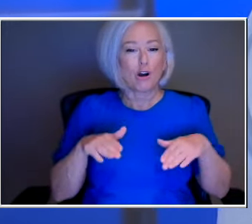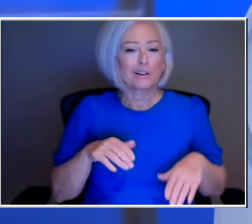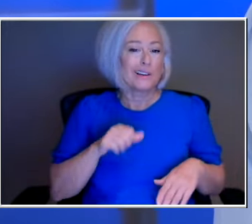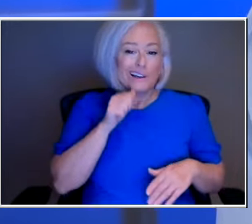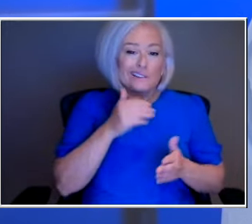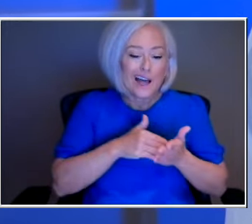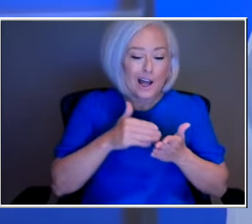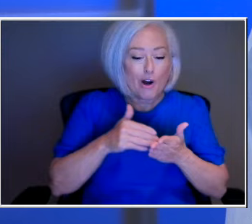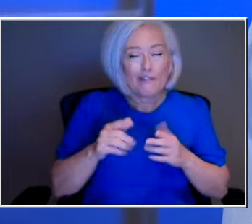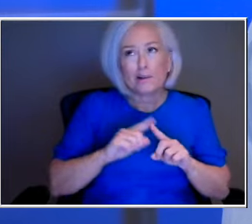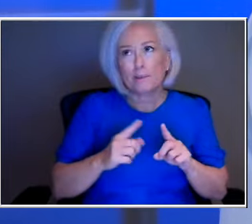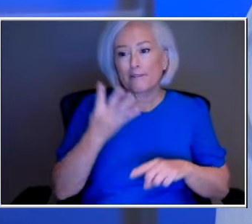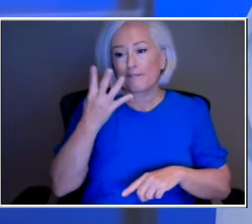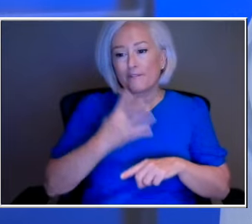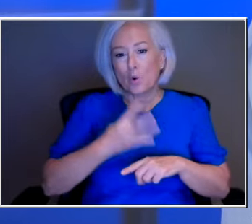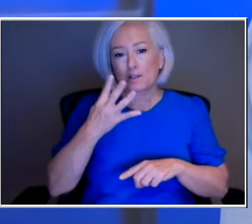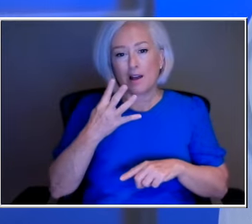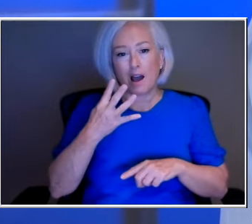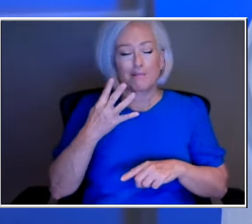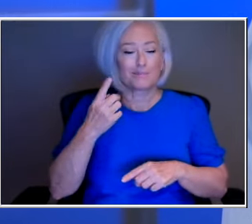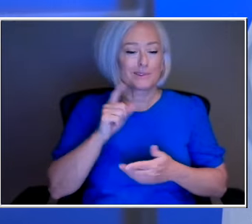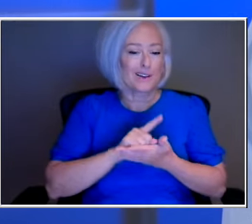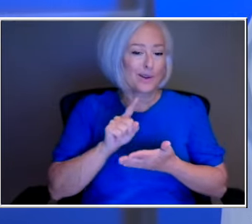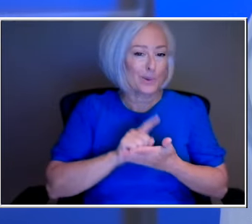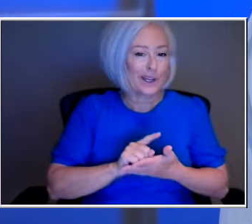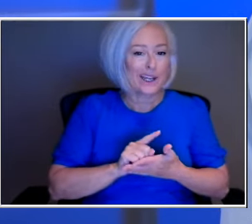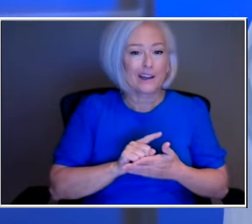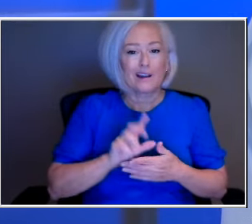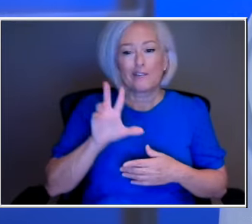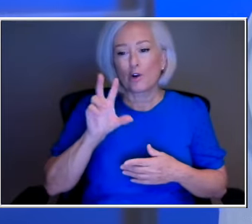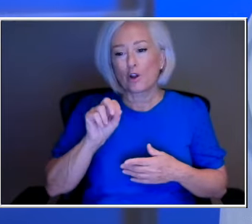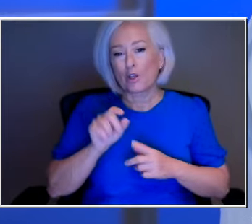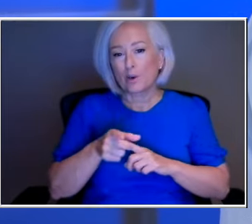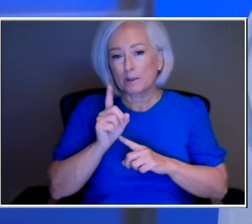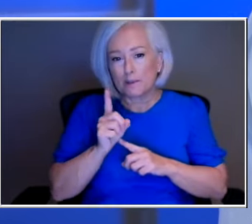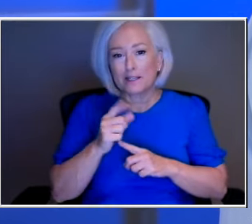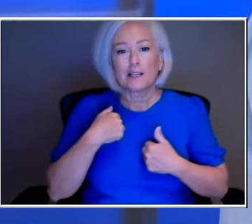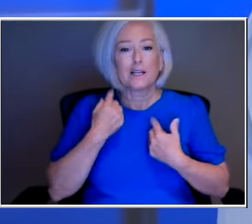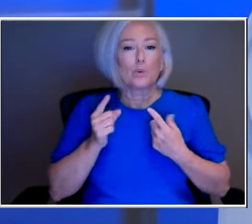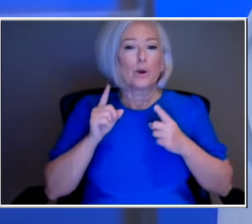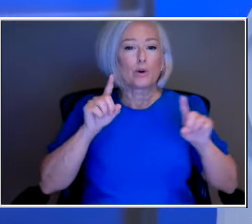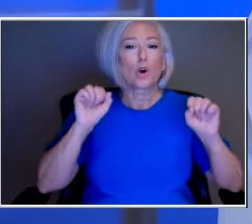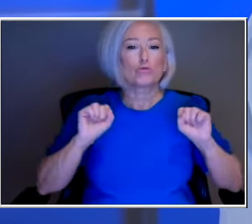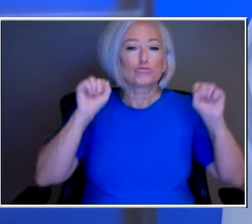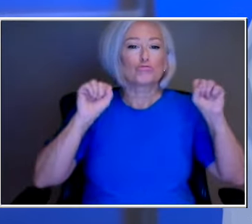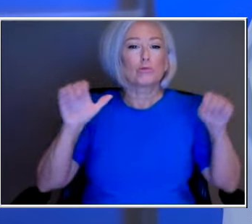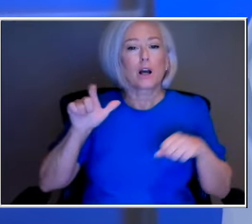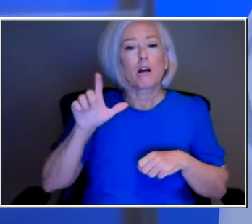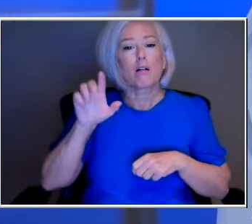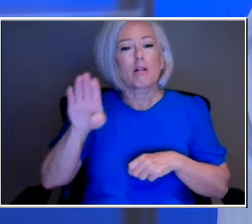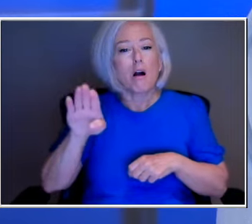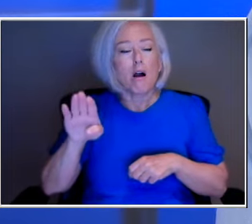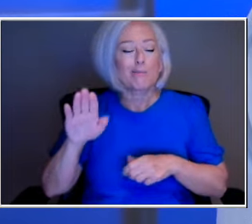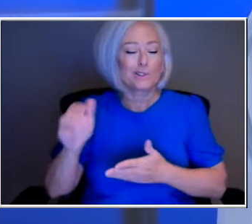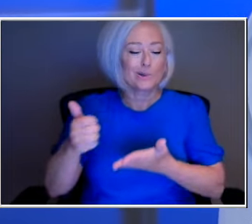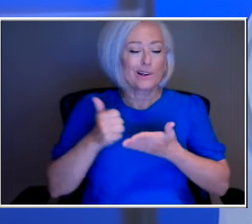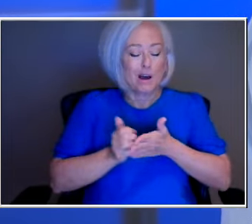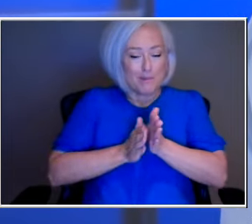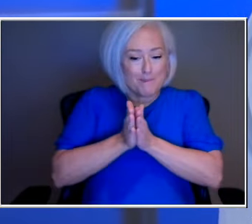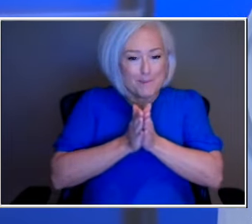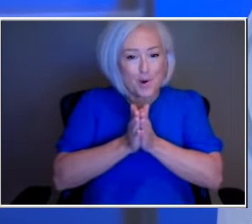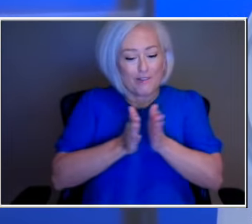week, at least 30 minutes. And come on, let's go to the fitness center and walk, or let's go take a walk. So she helped motivate me, I think, to